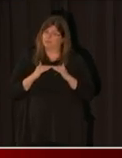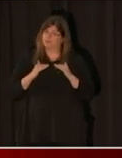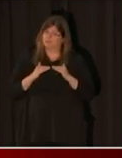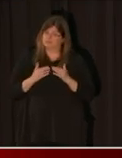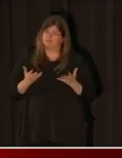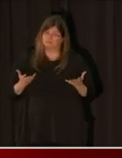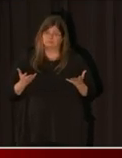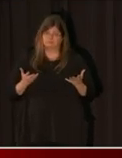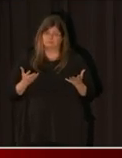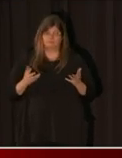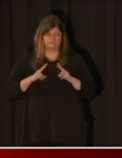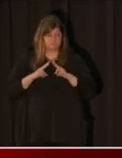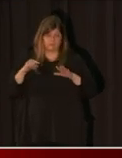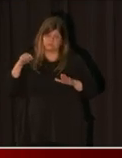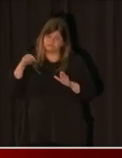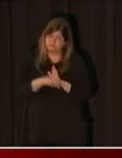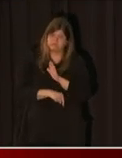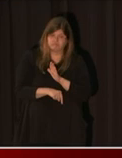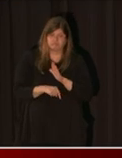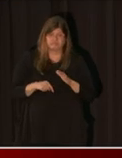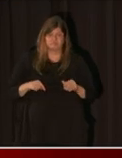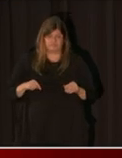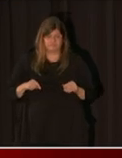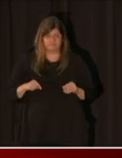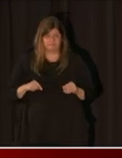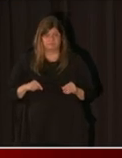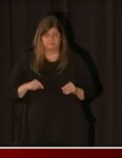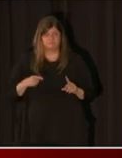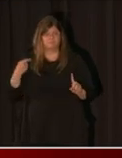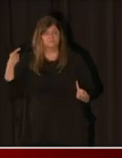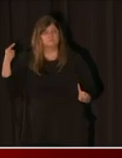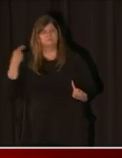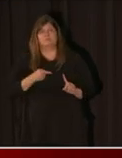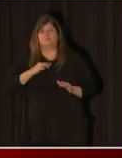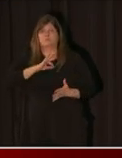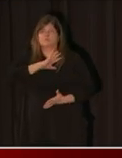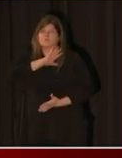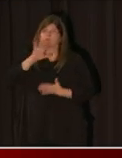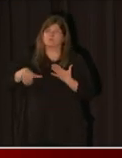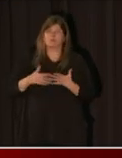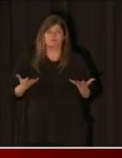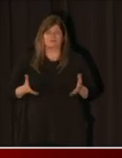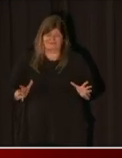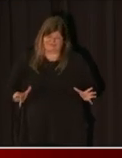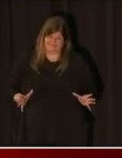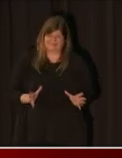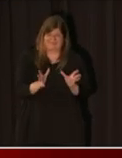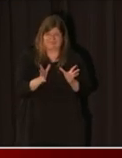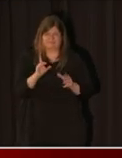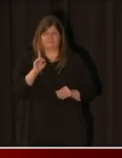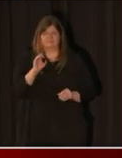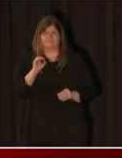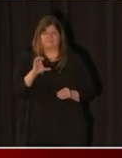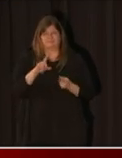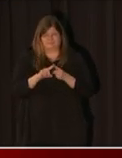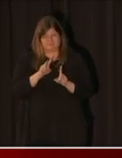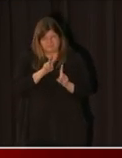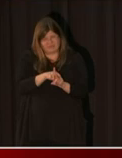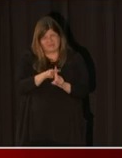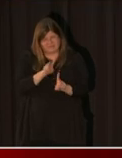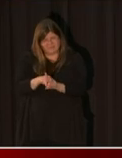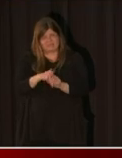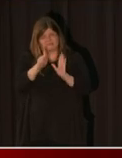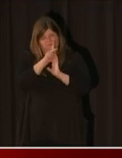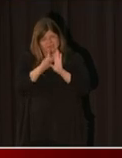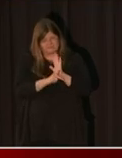at the heart of it, it was about pushing DOC to consistently applying policies with practice and to prove